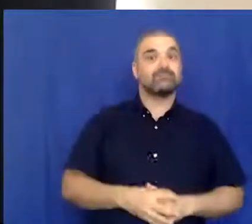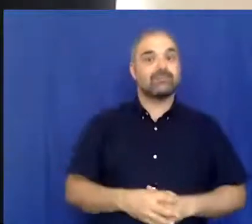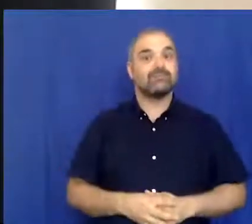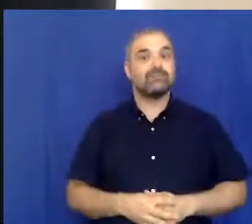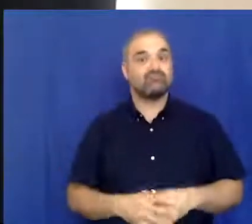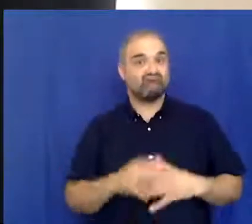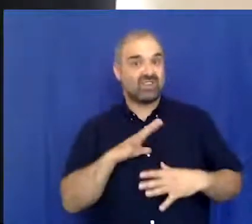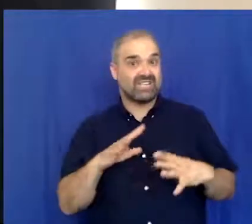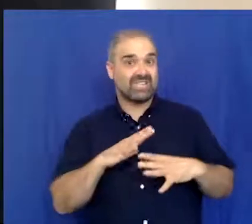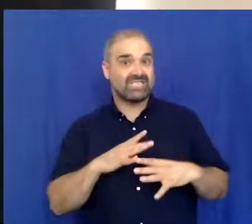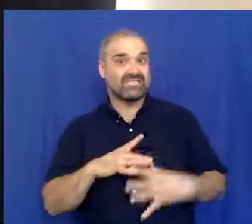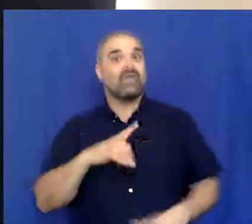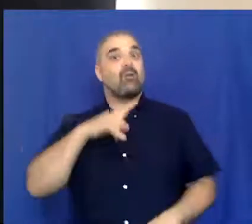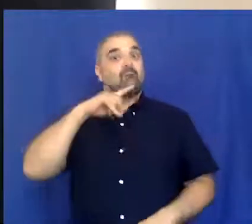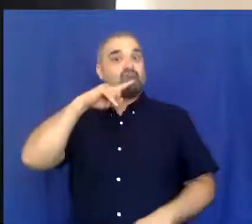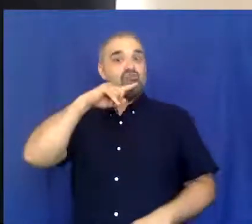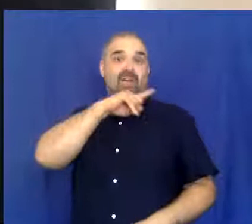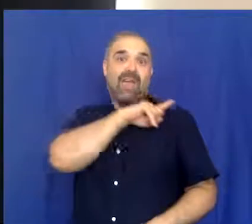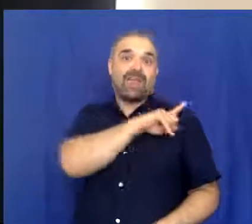Are you ready?